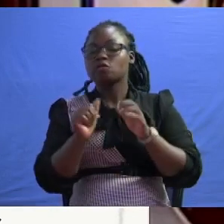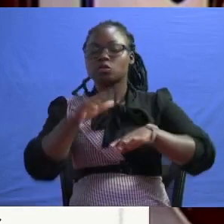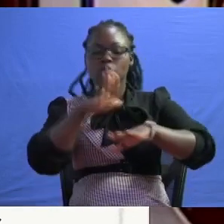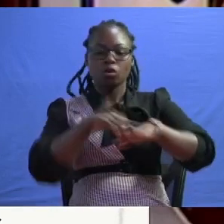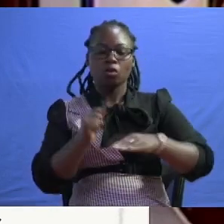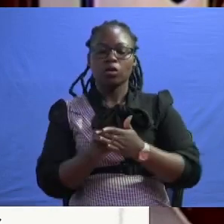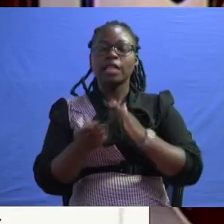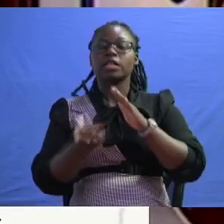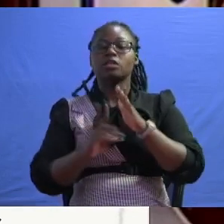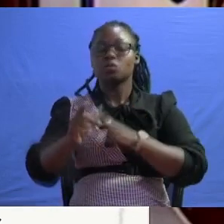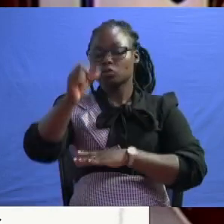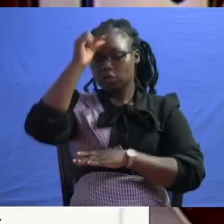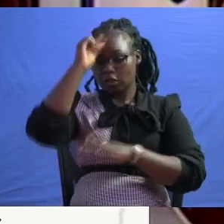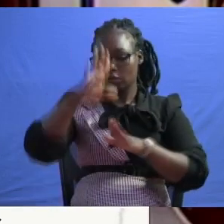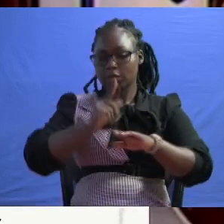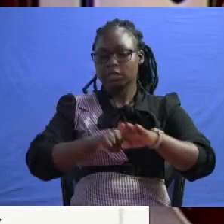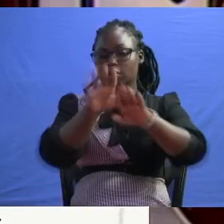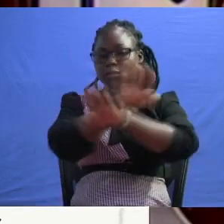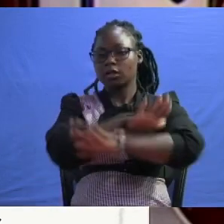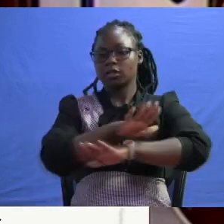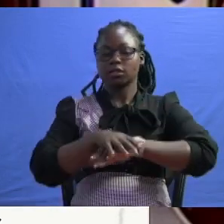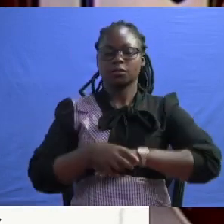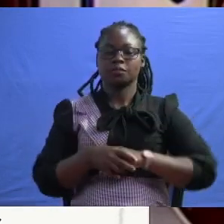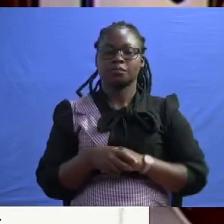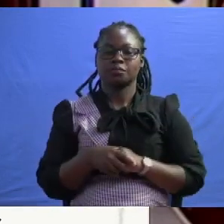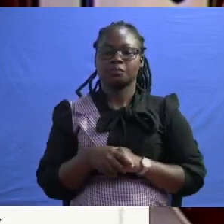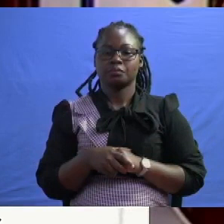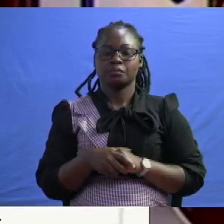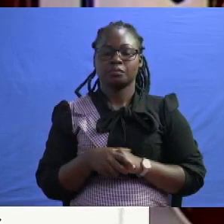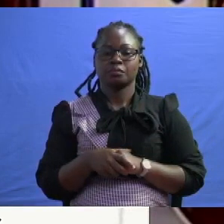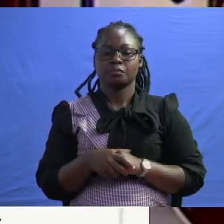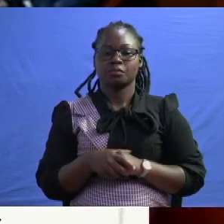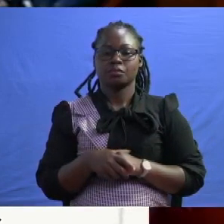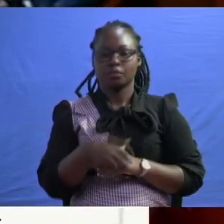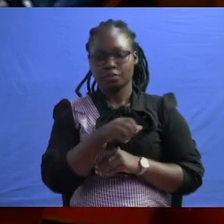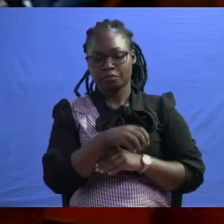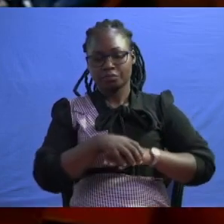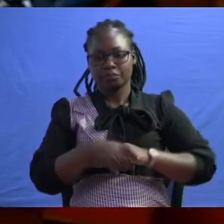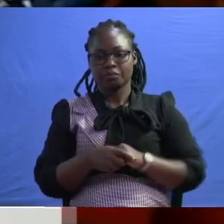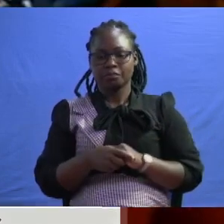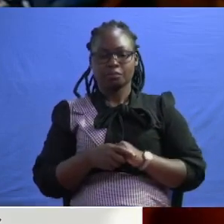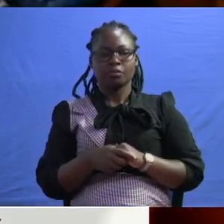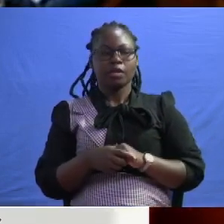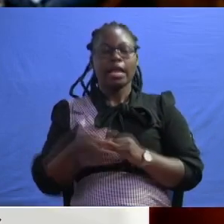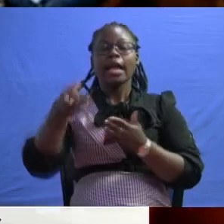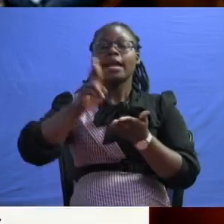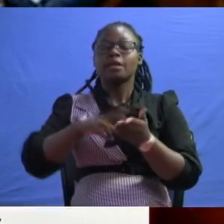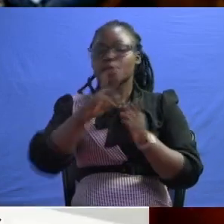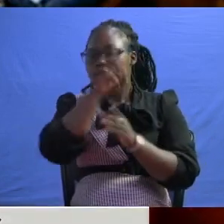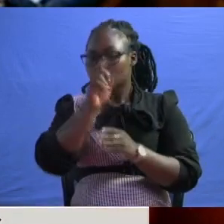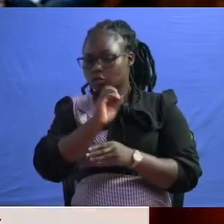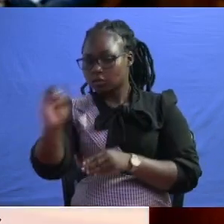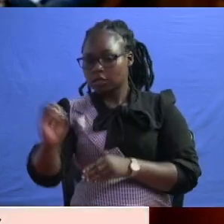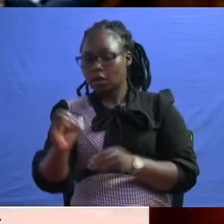the Deputy Governor at night. Senator Osotsi, don't repeat the questions, please.